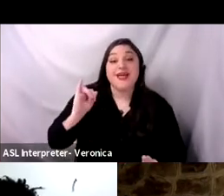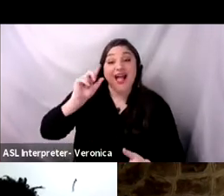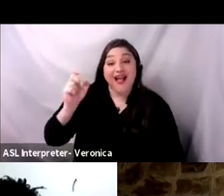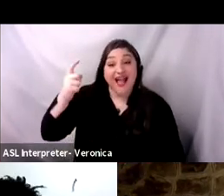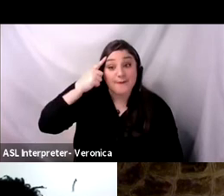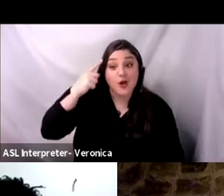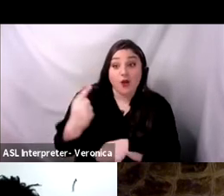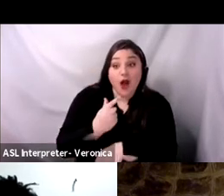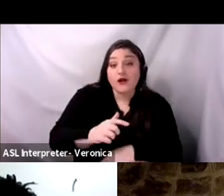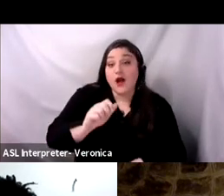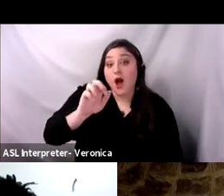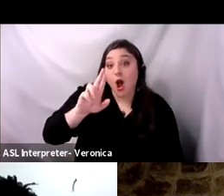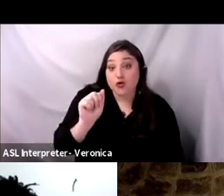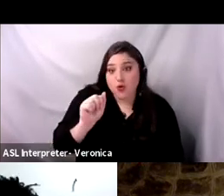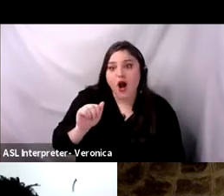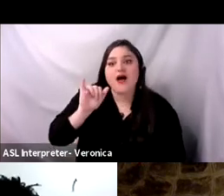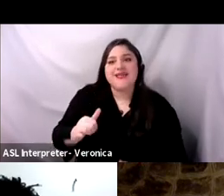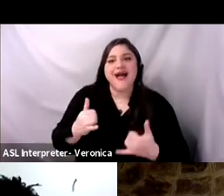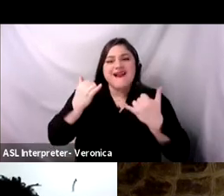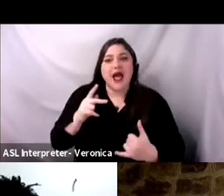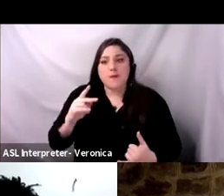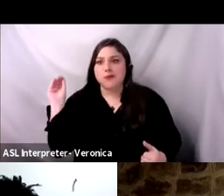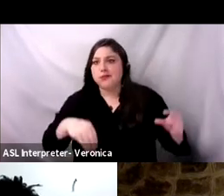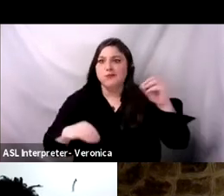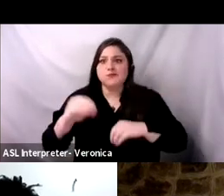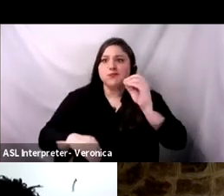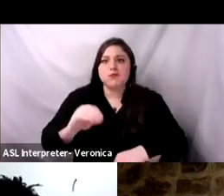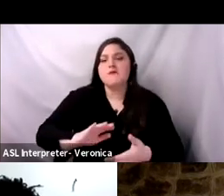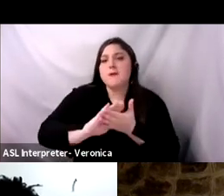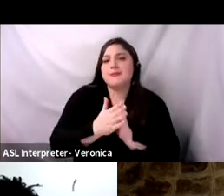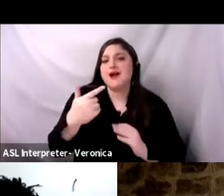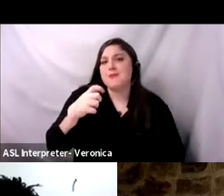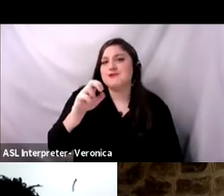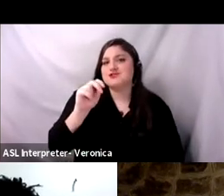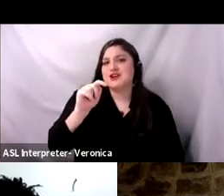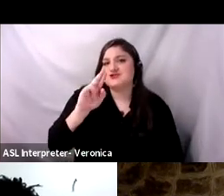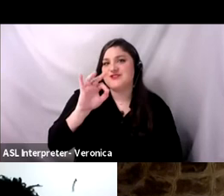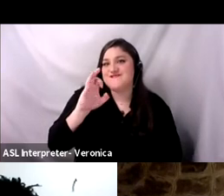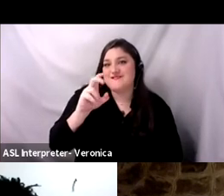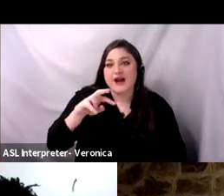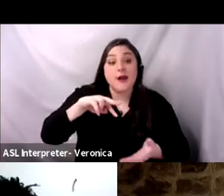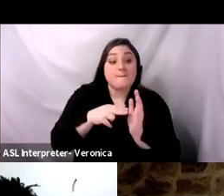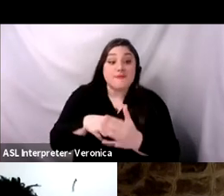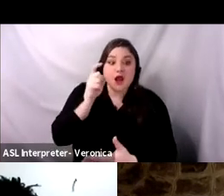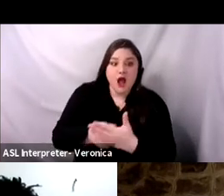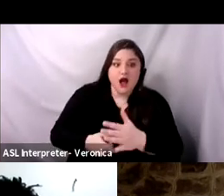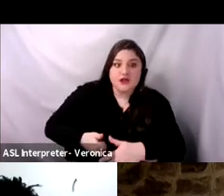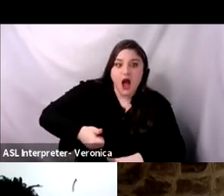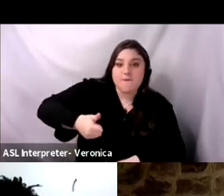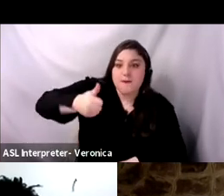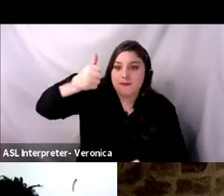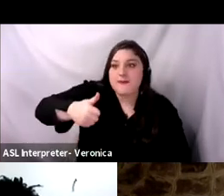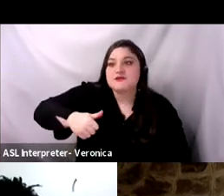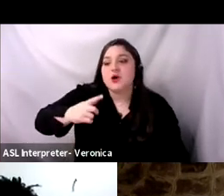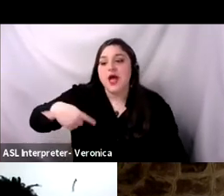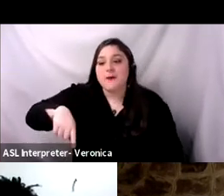living and if they're being forced to move from their family home or not. But as an organization, we do like reflect a